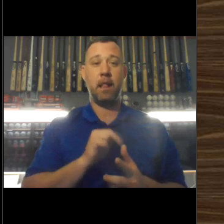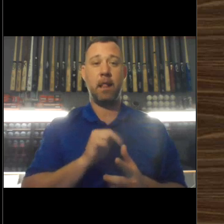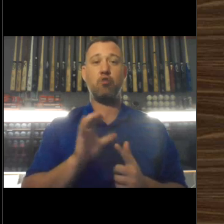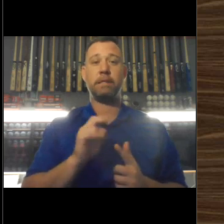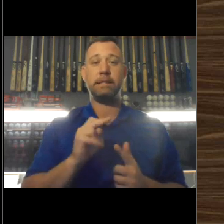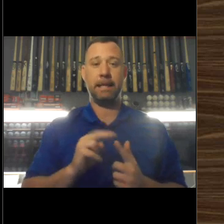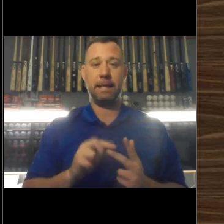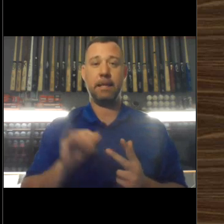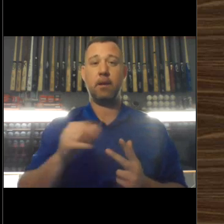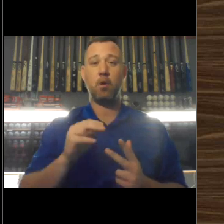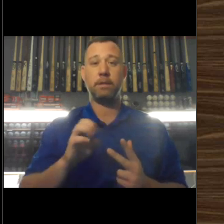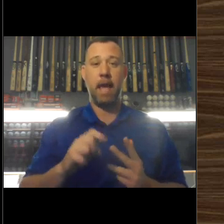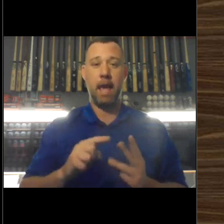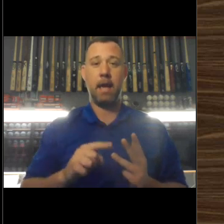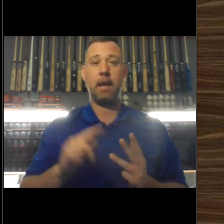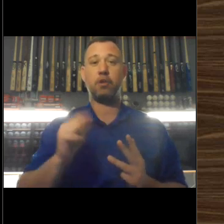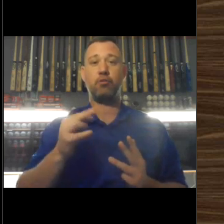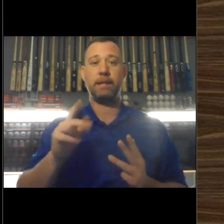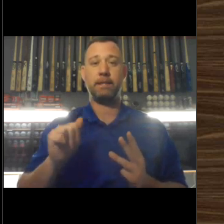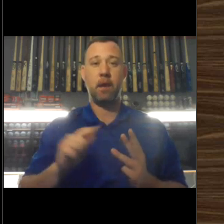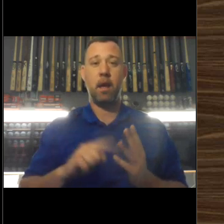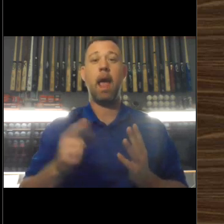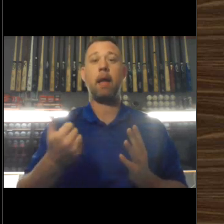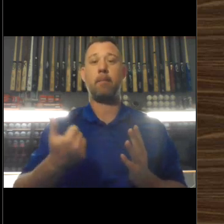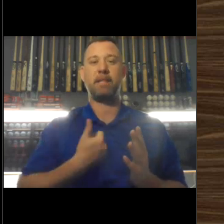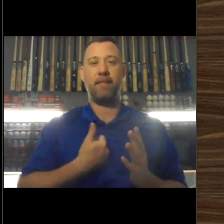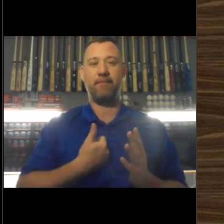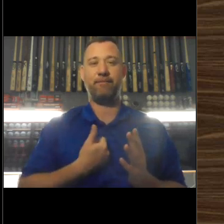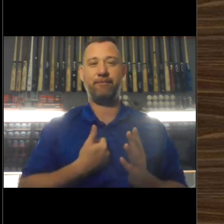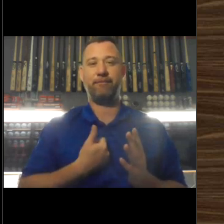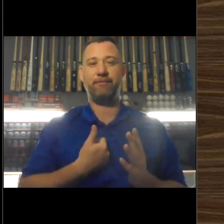Jose Oseguera, Teresa Favila, and myself.